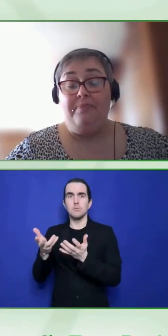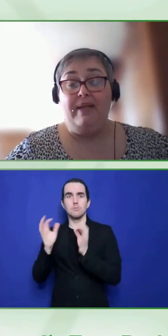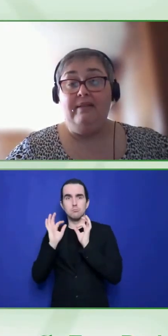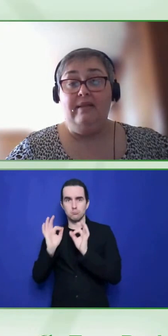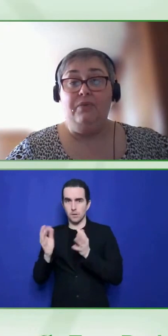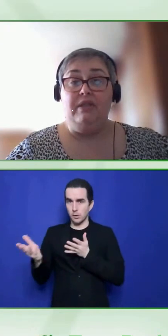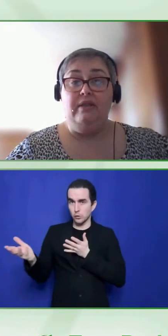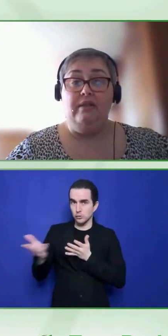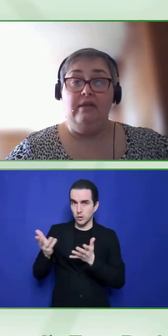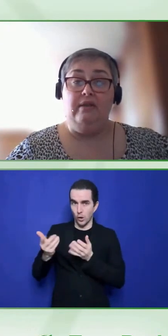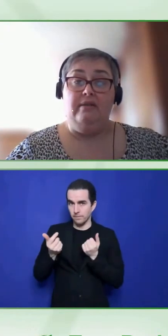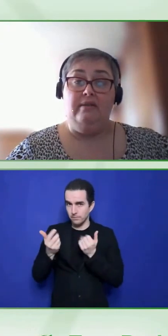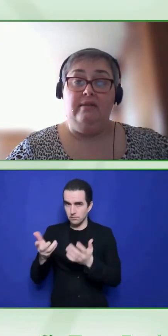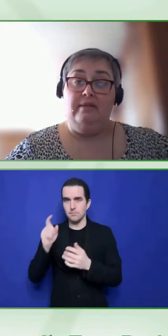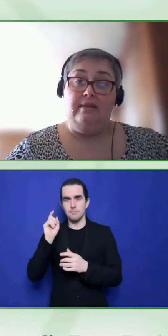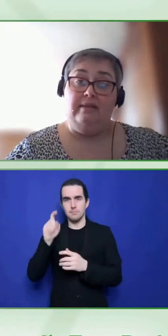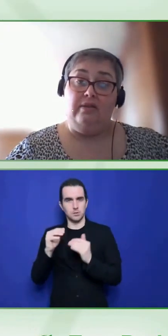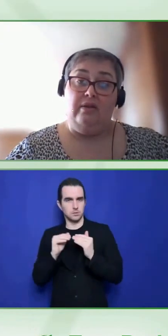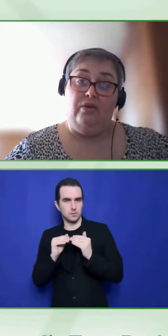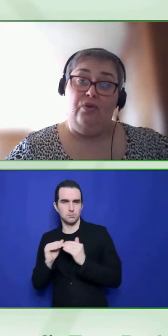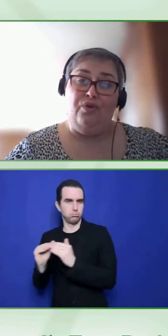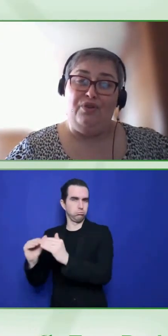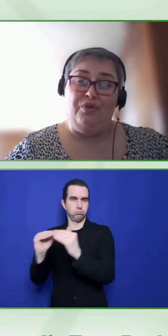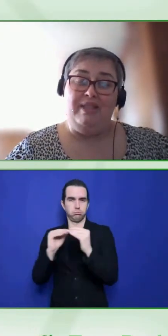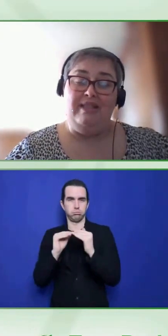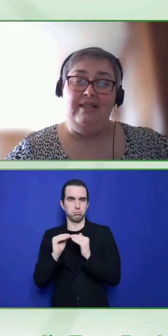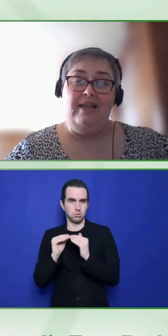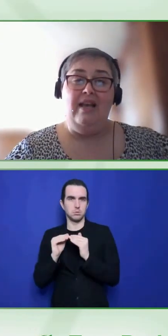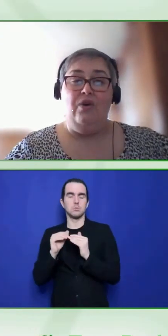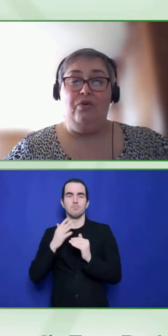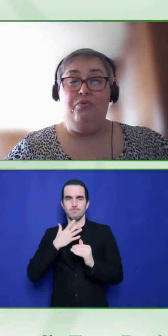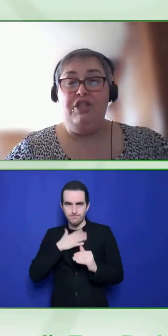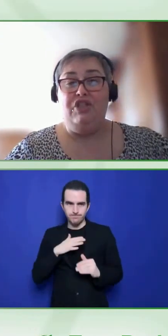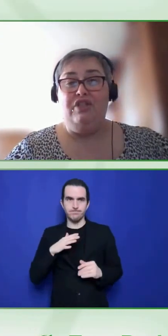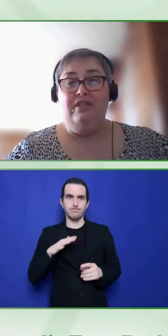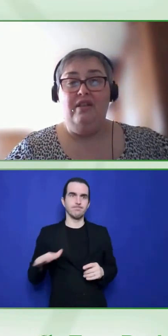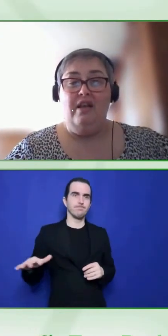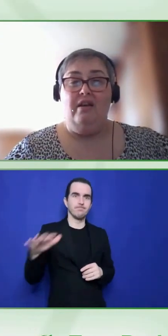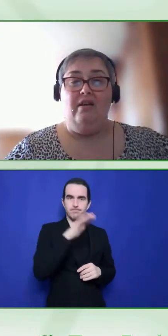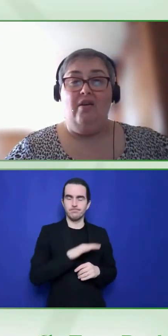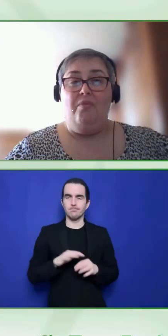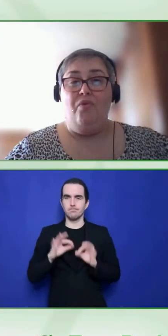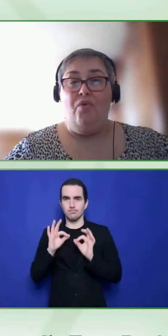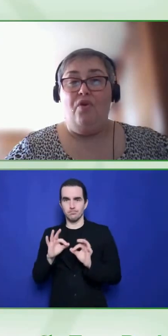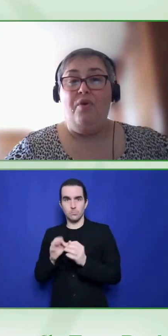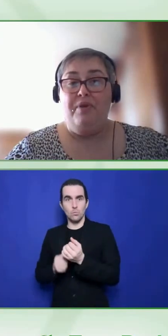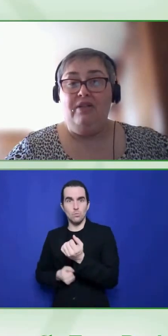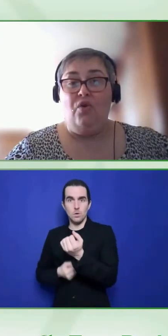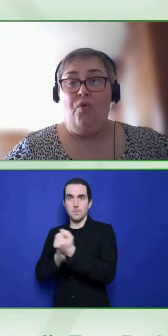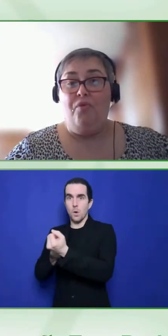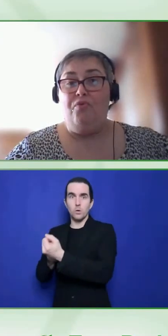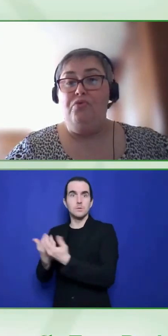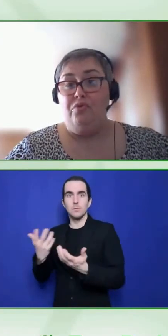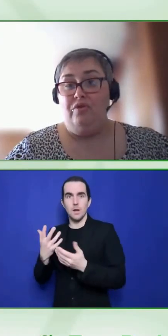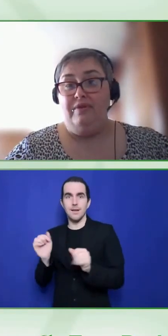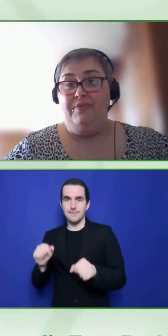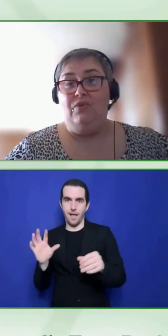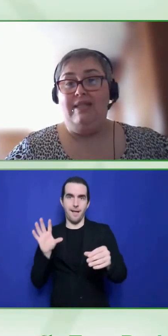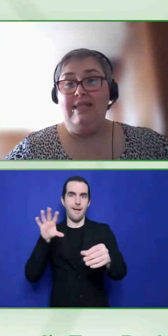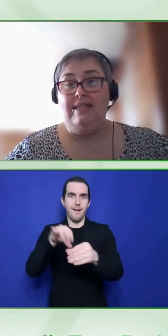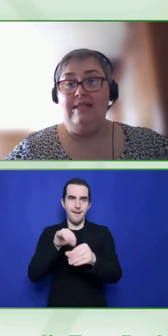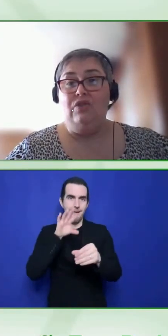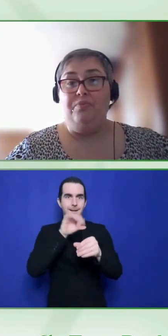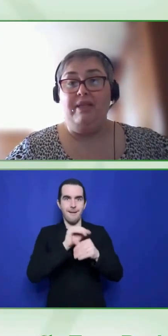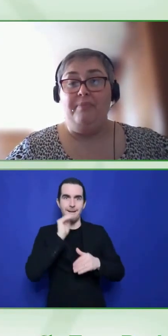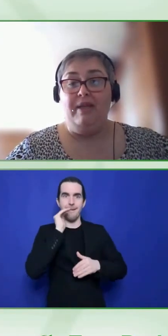is independently whether it's a local authority or region or more urban or more rural.